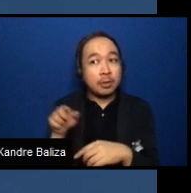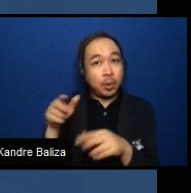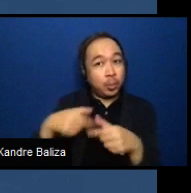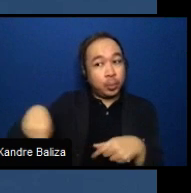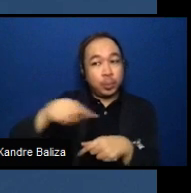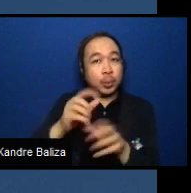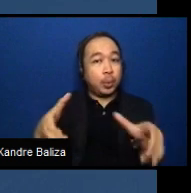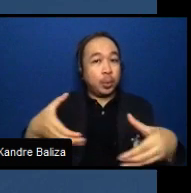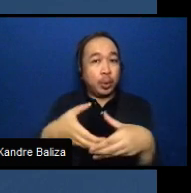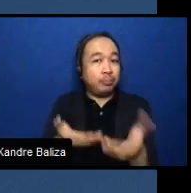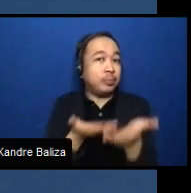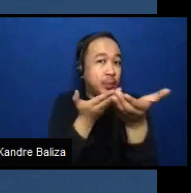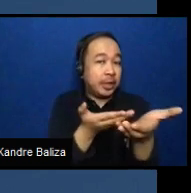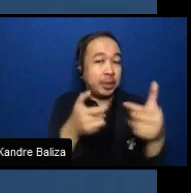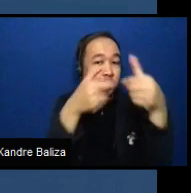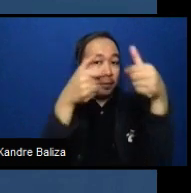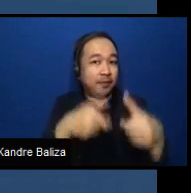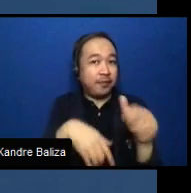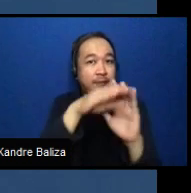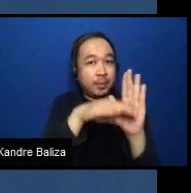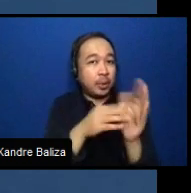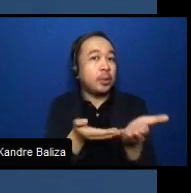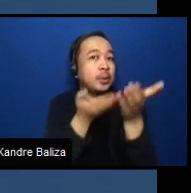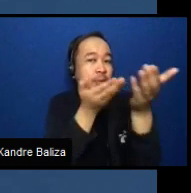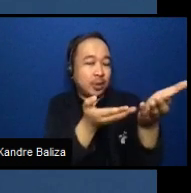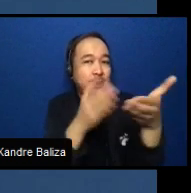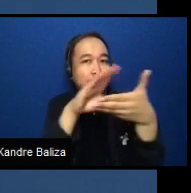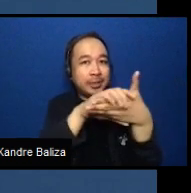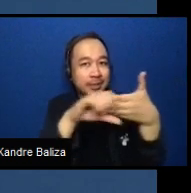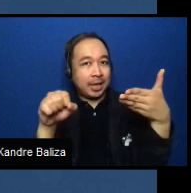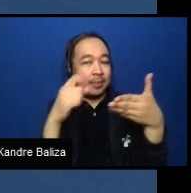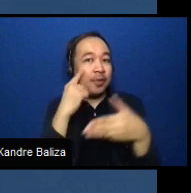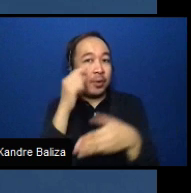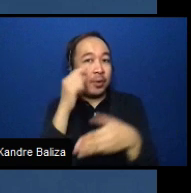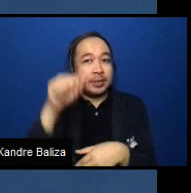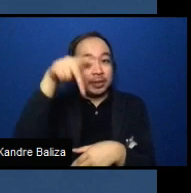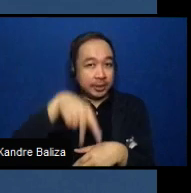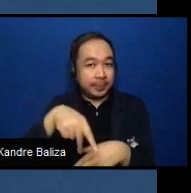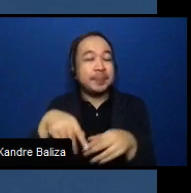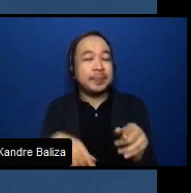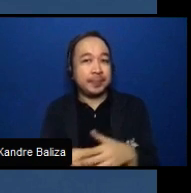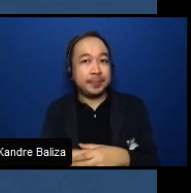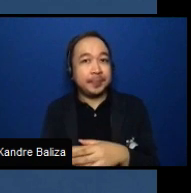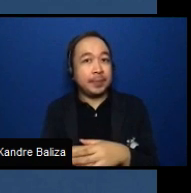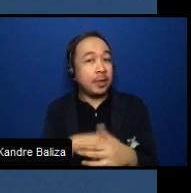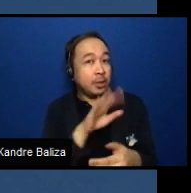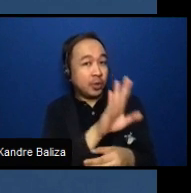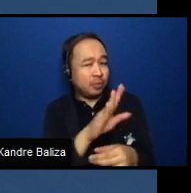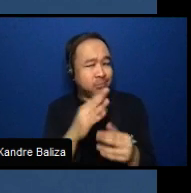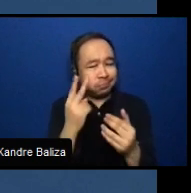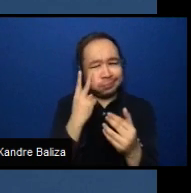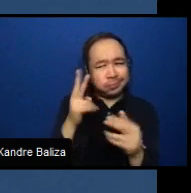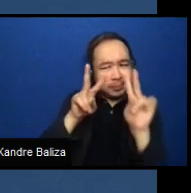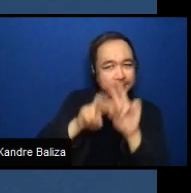be submitted to the Economic and Social Commission for Asia and the Pacific for its consideration